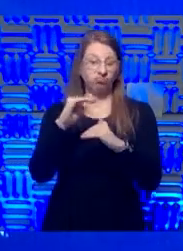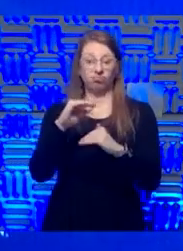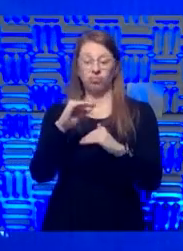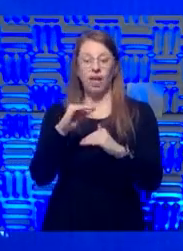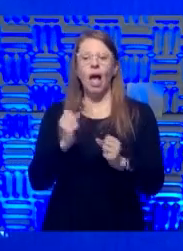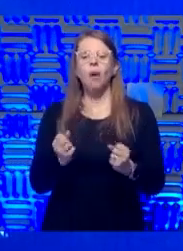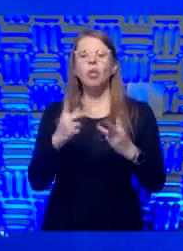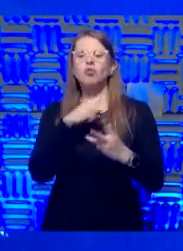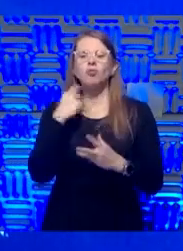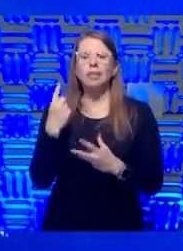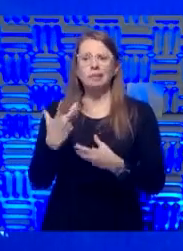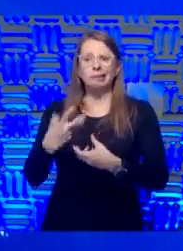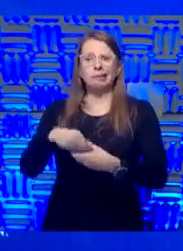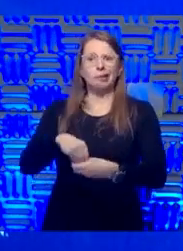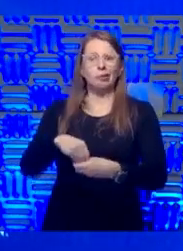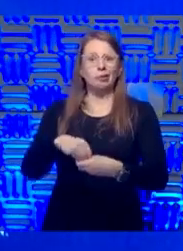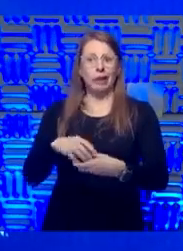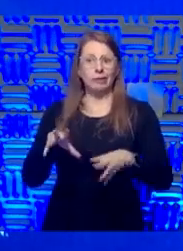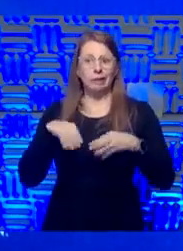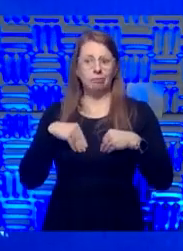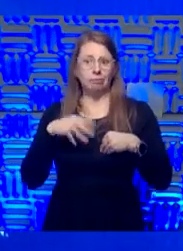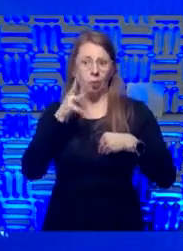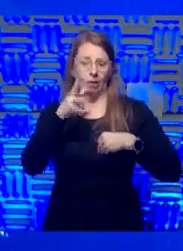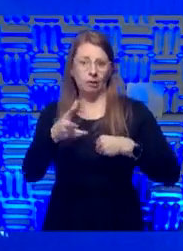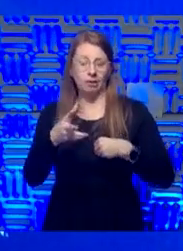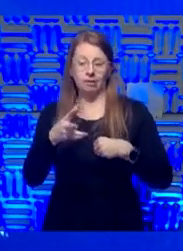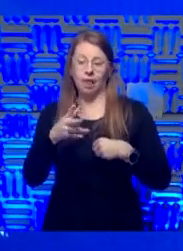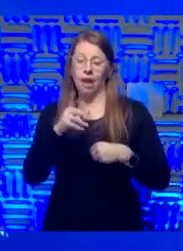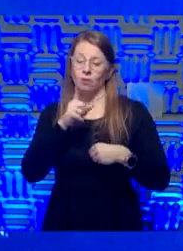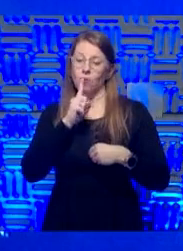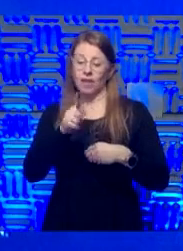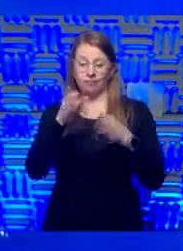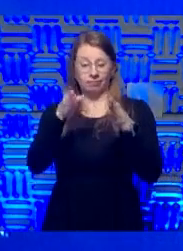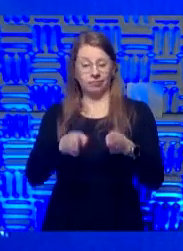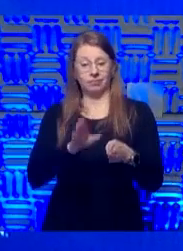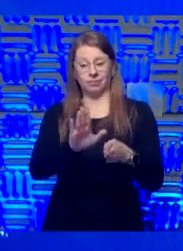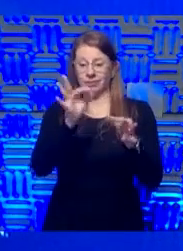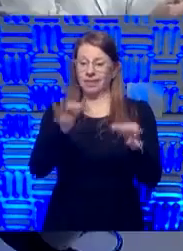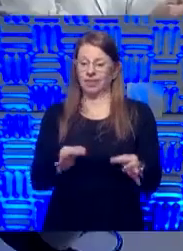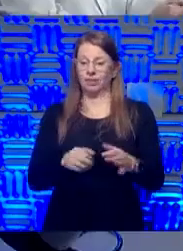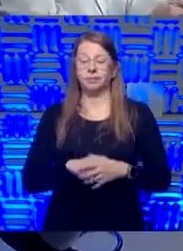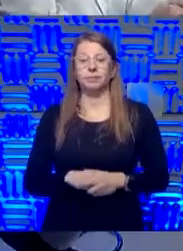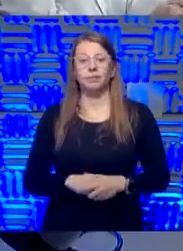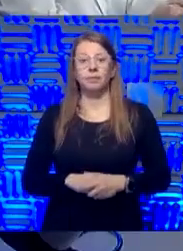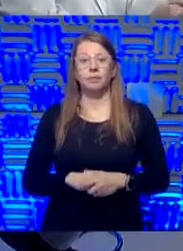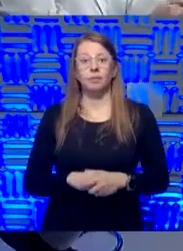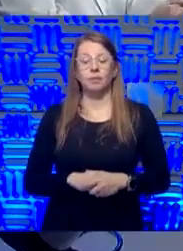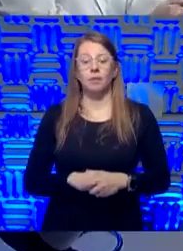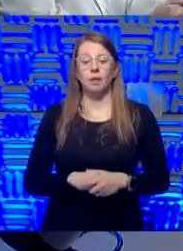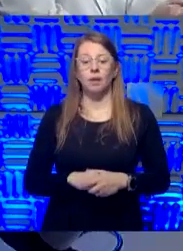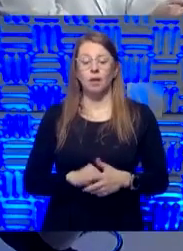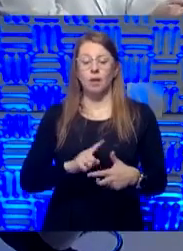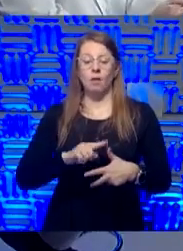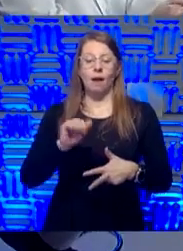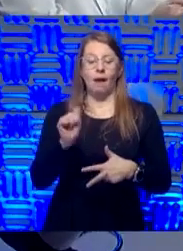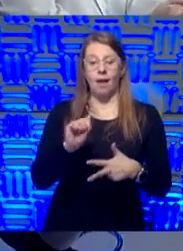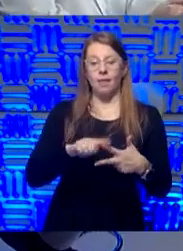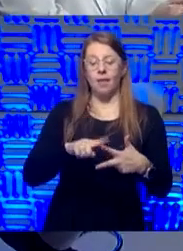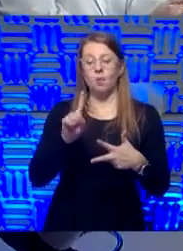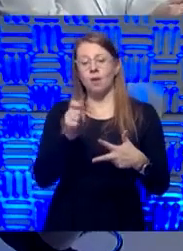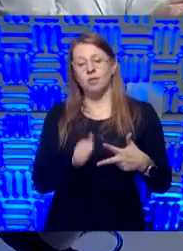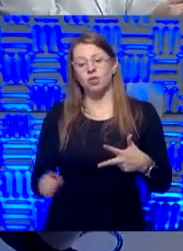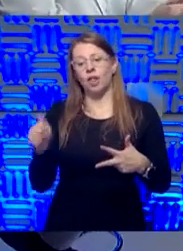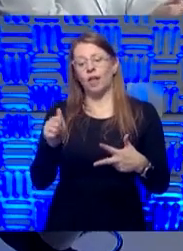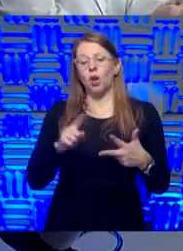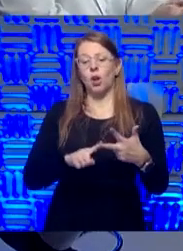entertain? That's your answer, and it's a personal decision, I think. One more question. One athlete, one band member, one cheerleader, one